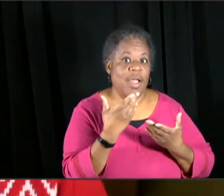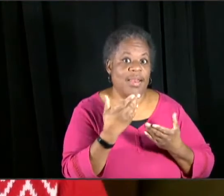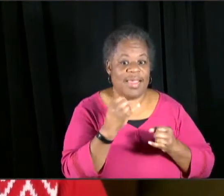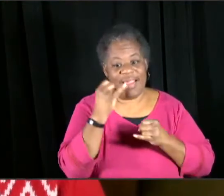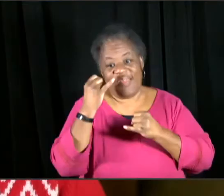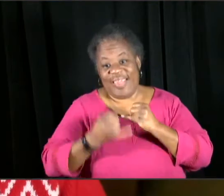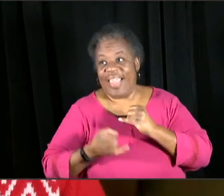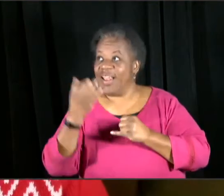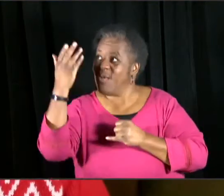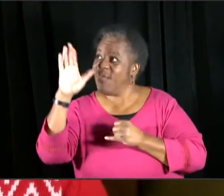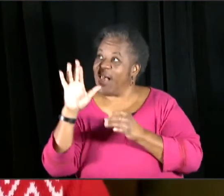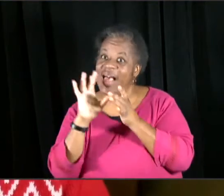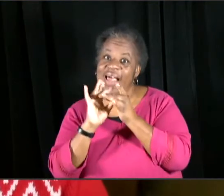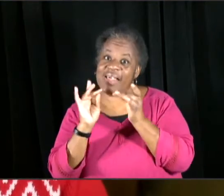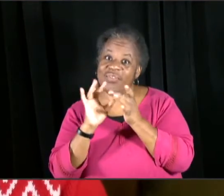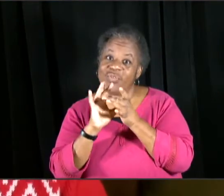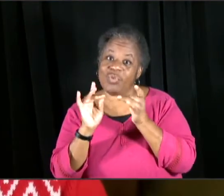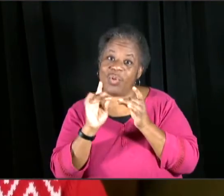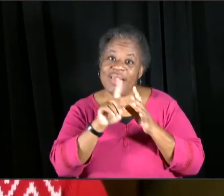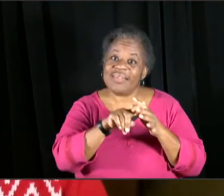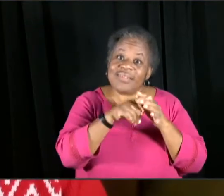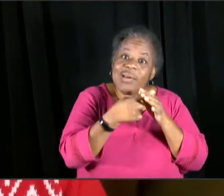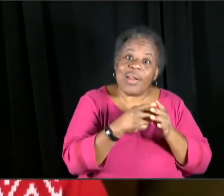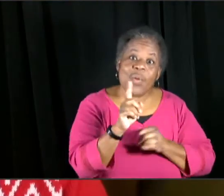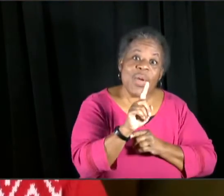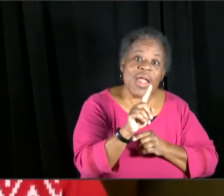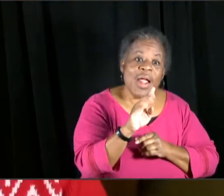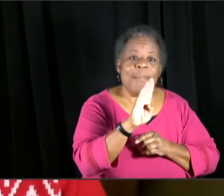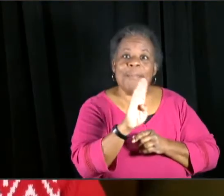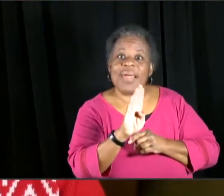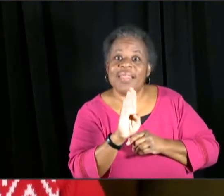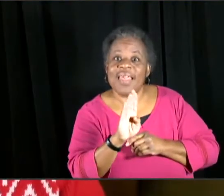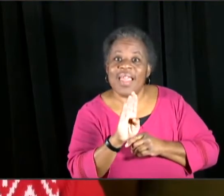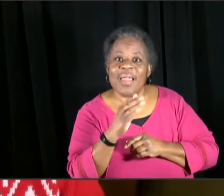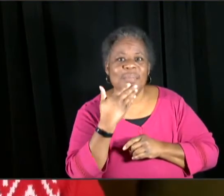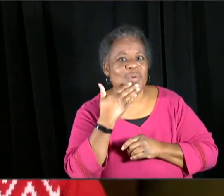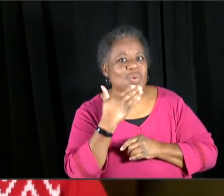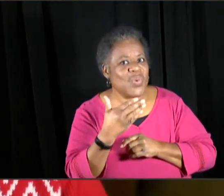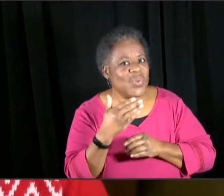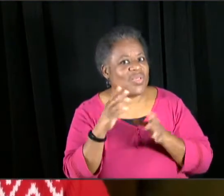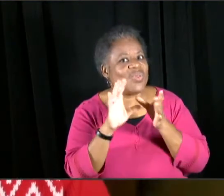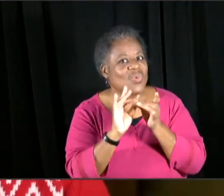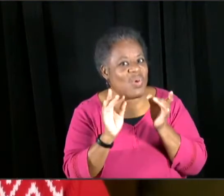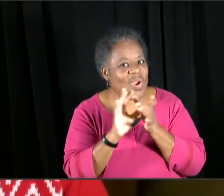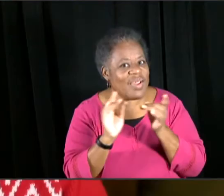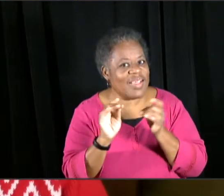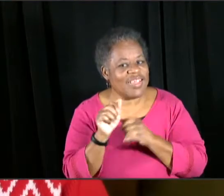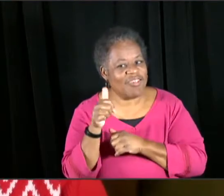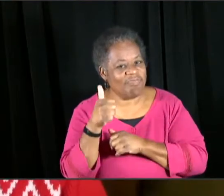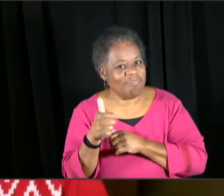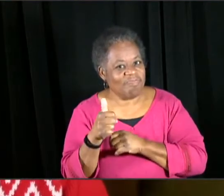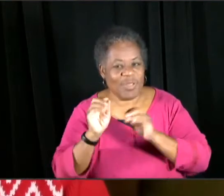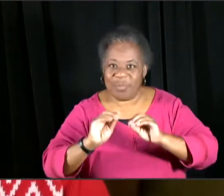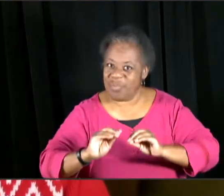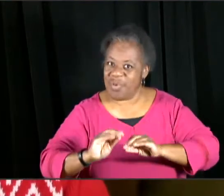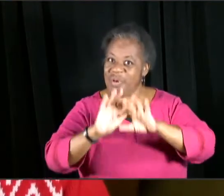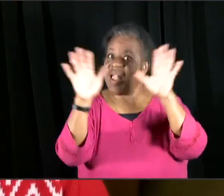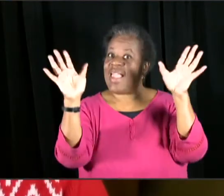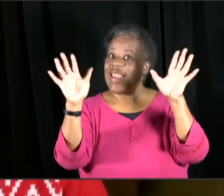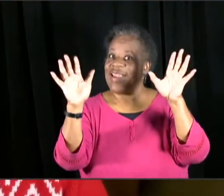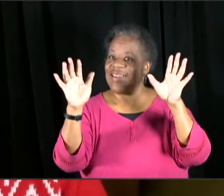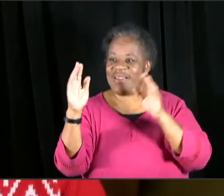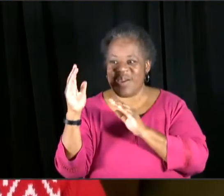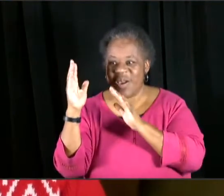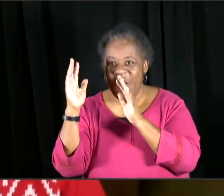God's story was begun in Bethlehem, and it's a good story. It's bright. It's a reason for